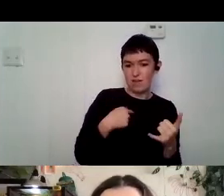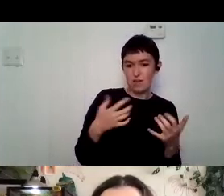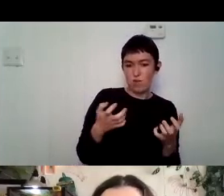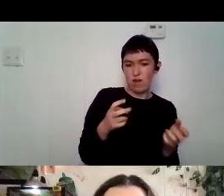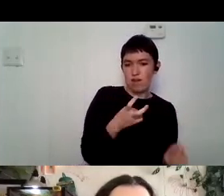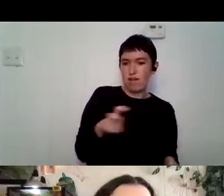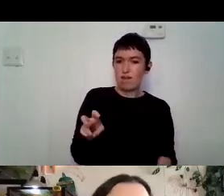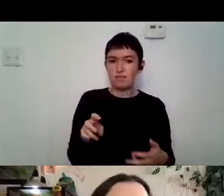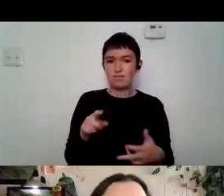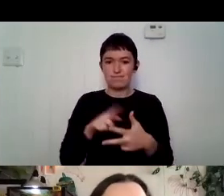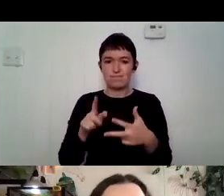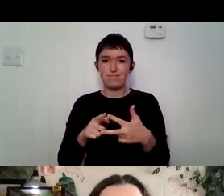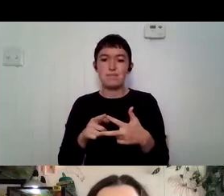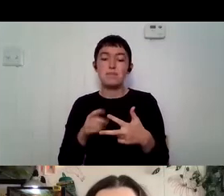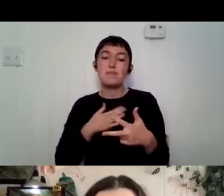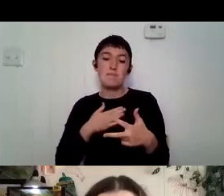scientific trajectory briefly.